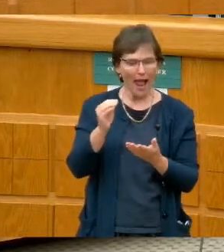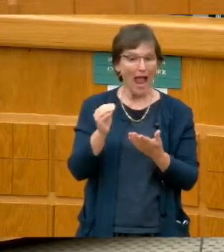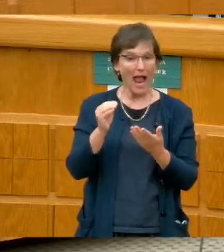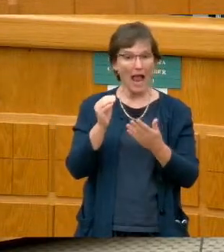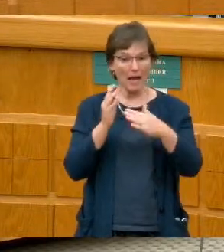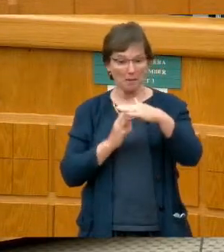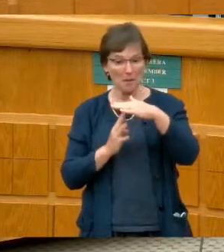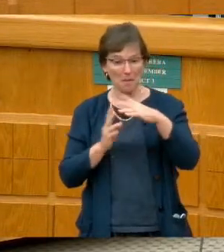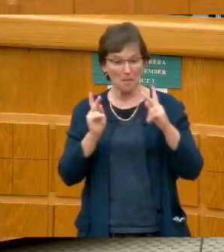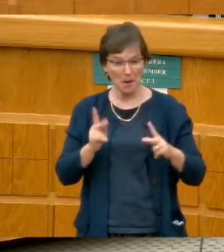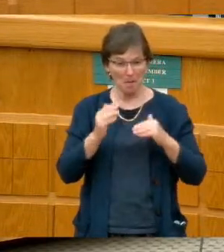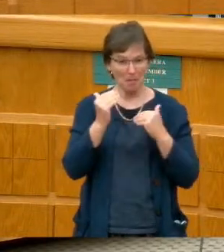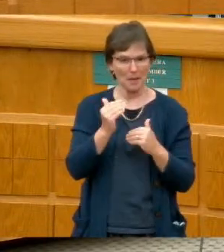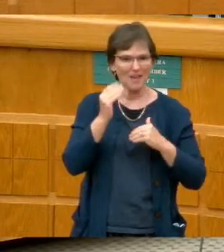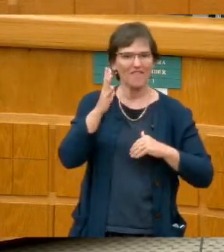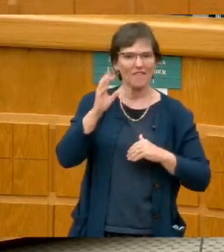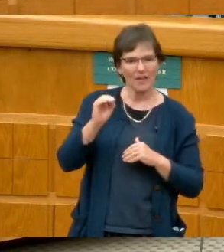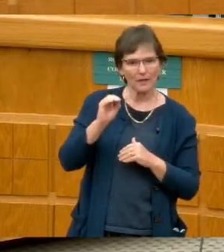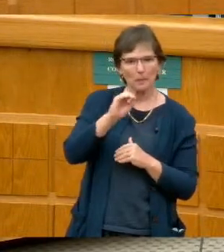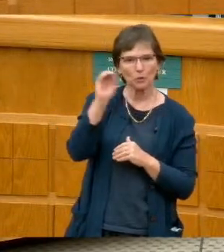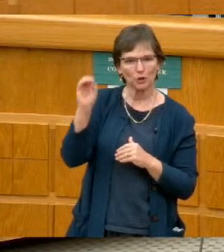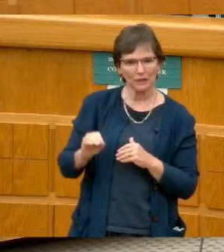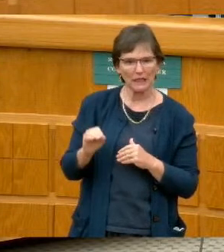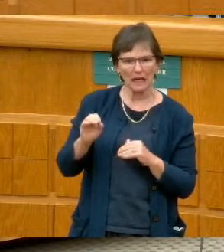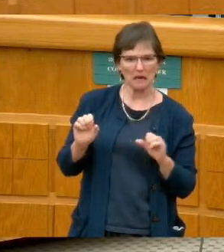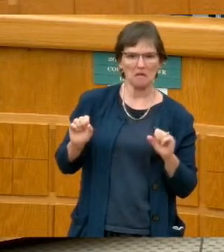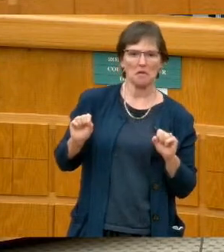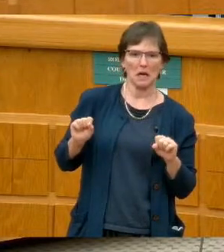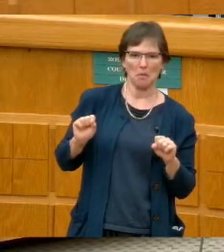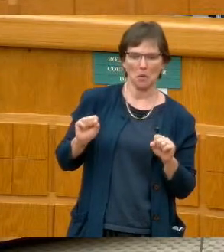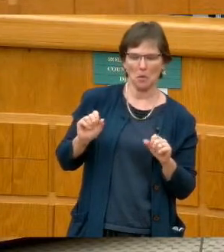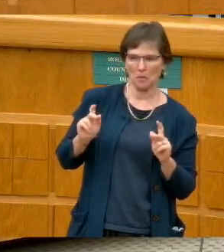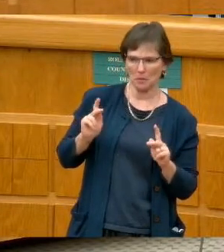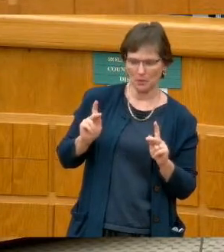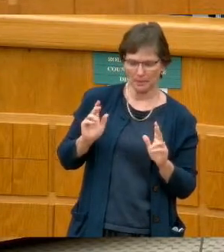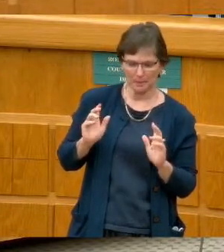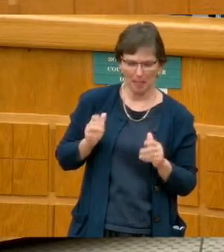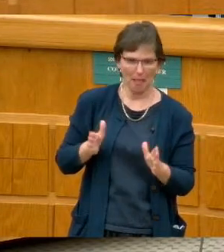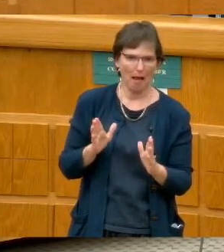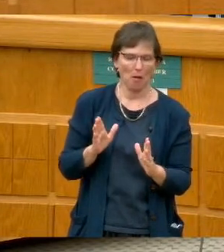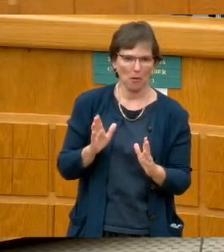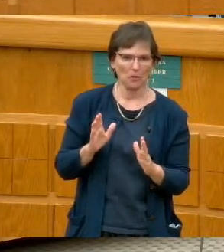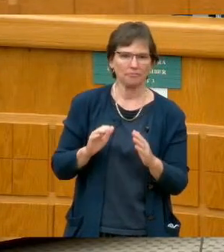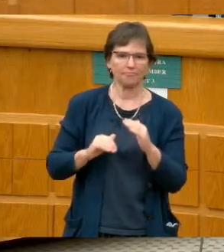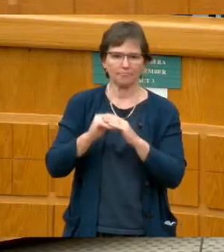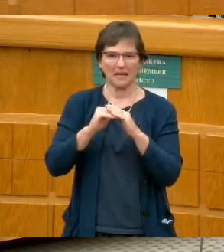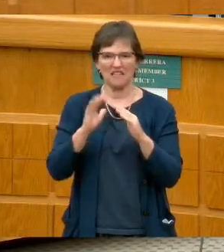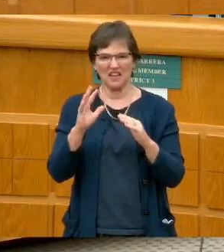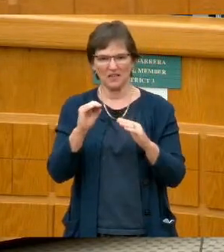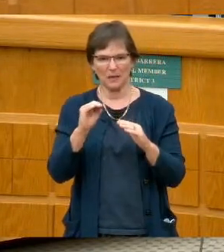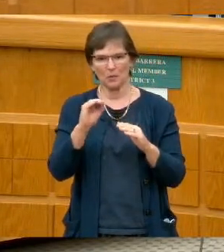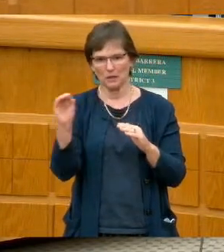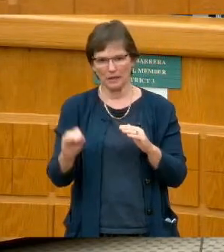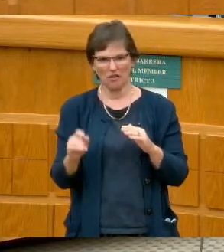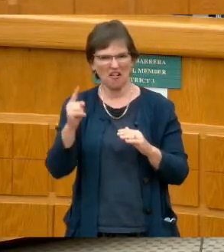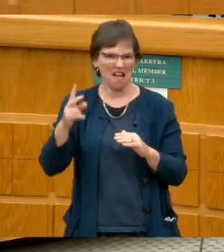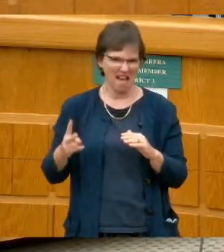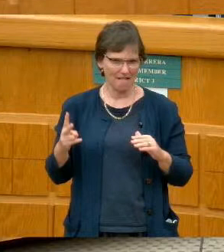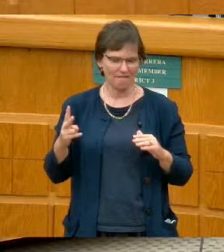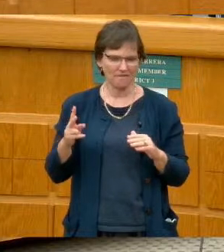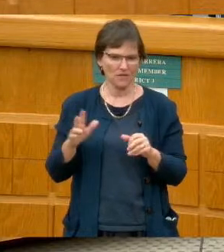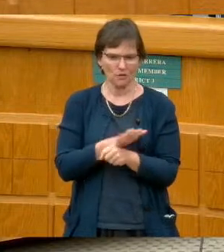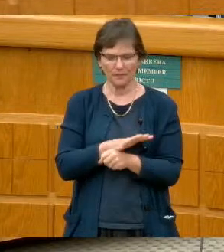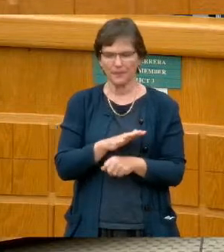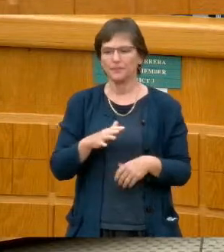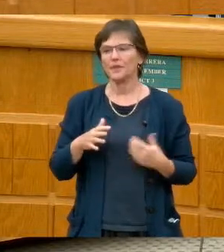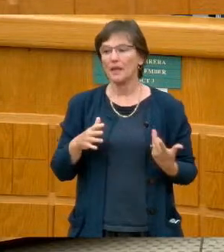And so we really do appreciate those restaurants that were doing that. And so we're going to be providing